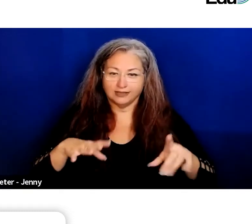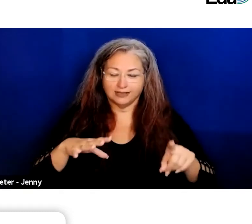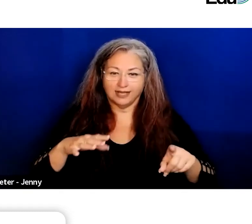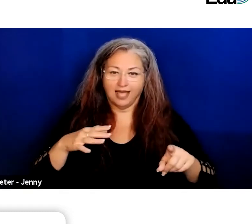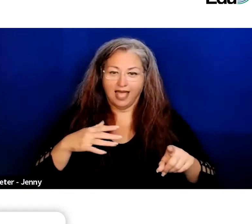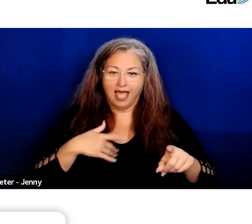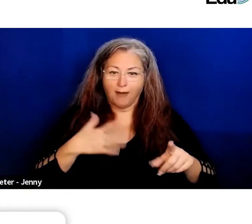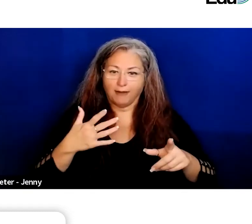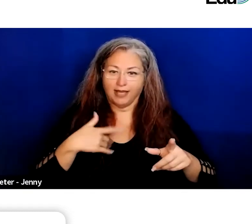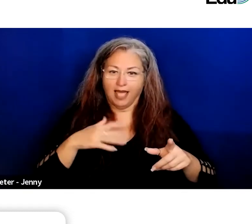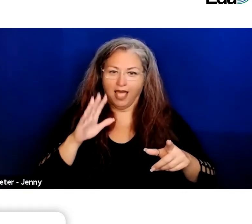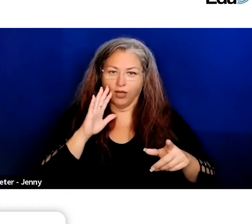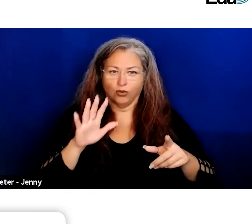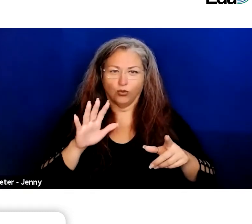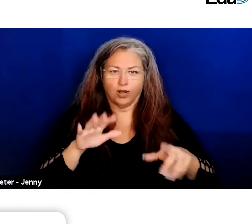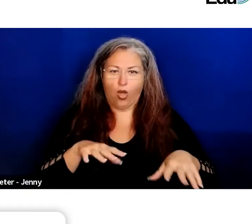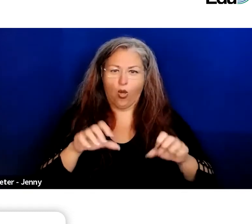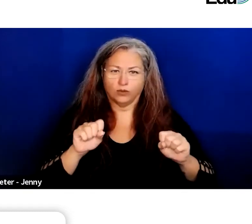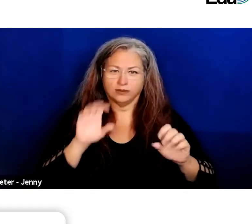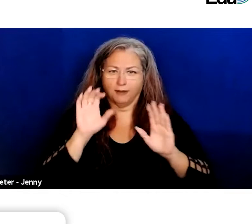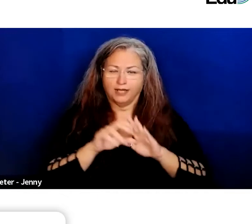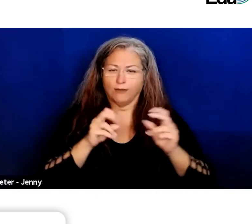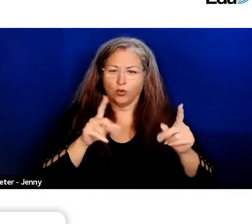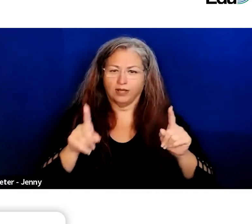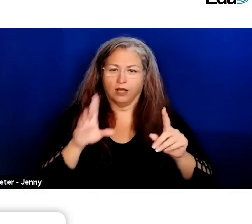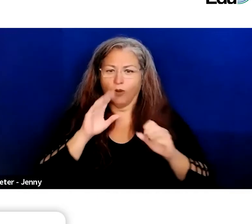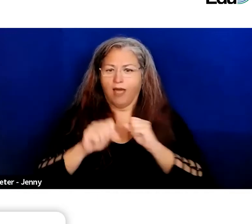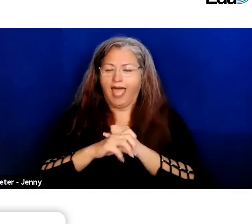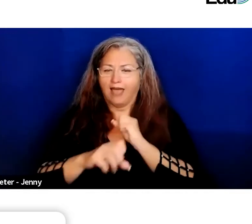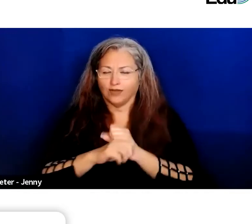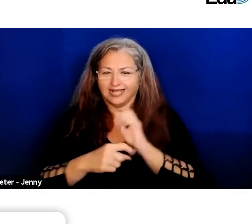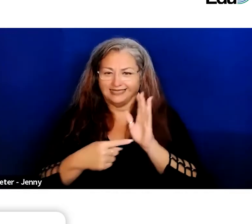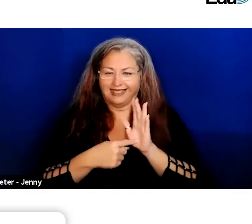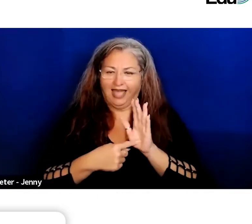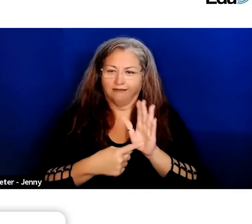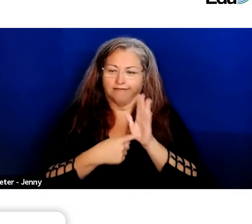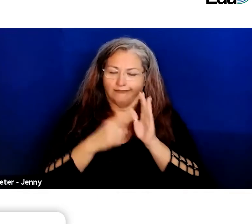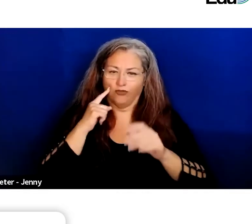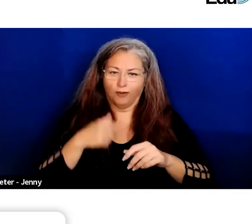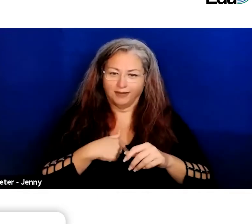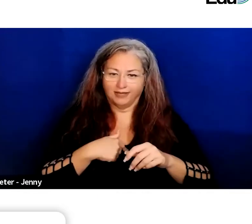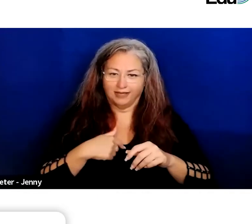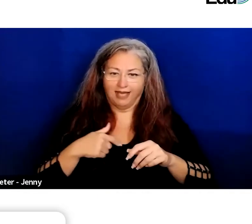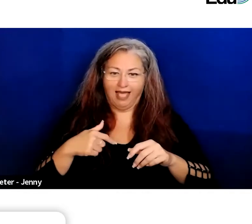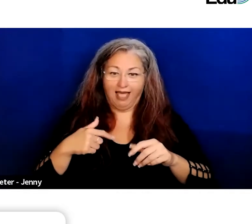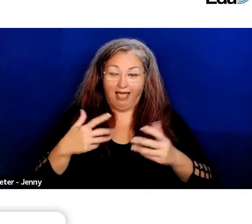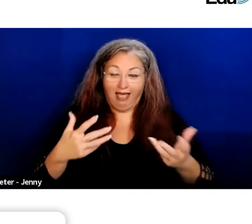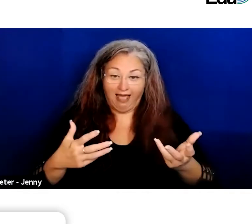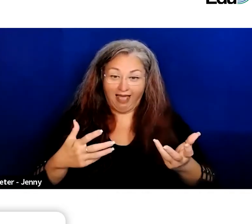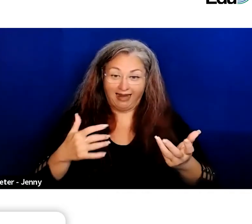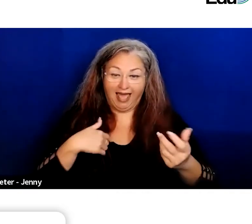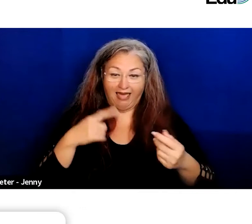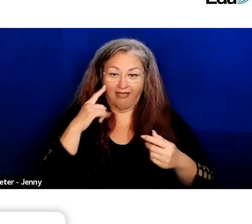I'll post that, a photo of me, and then they'll advertise that to me, which I kind of like. That it's